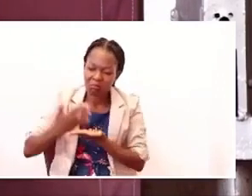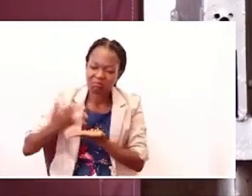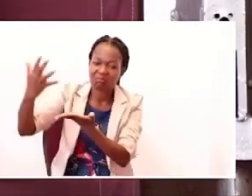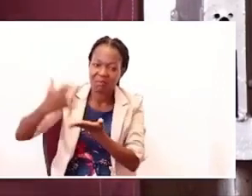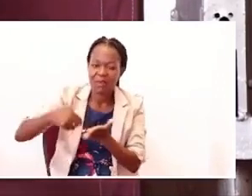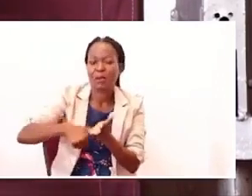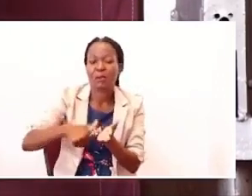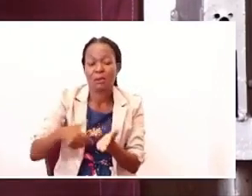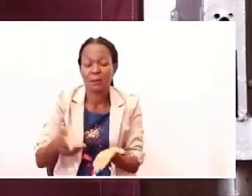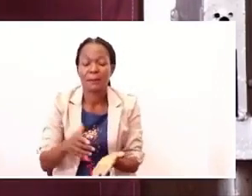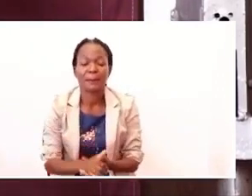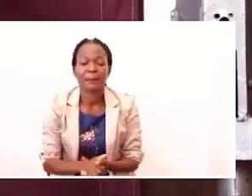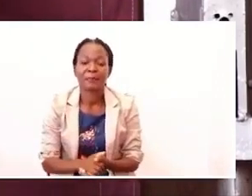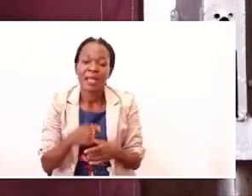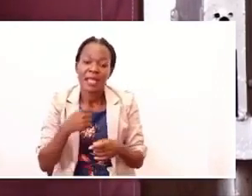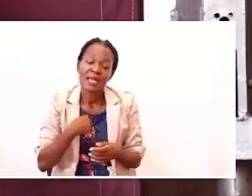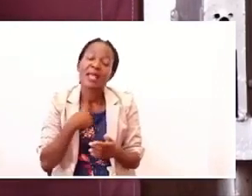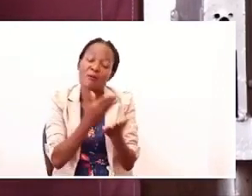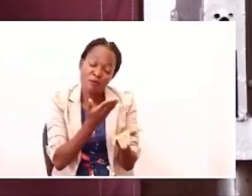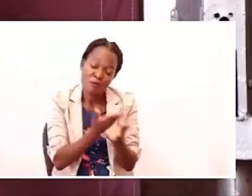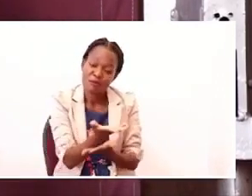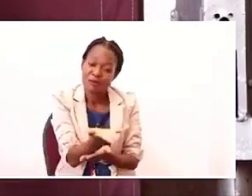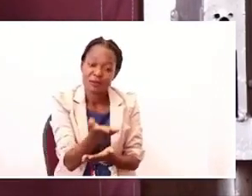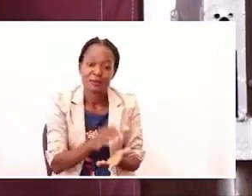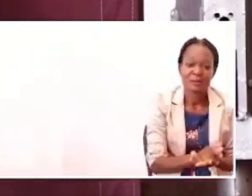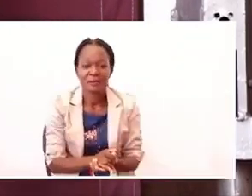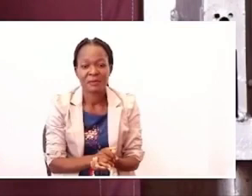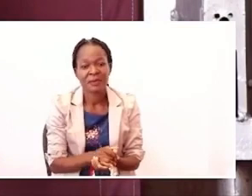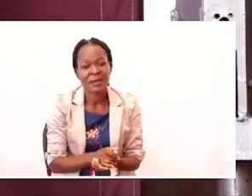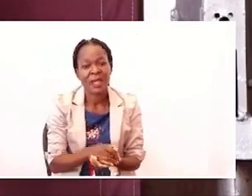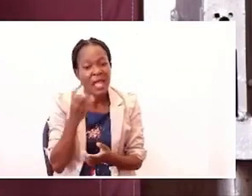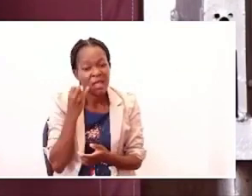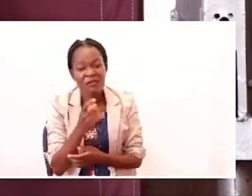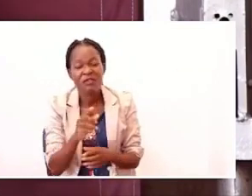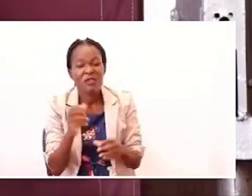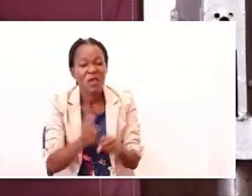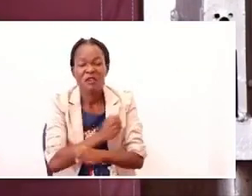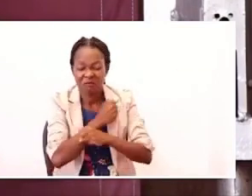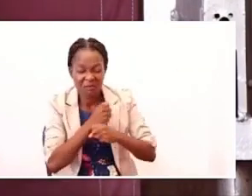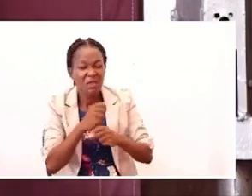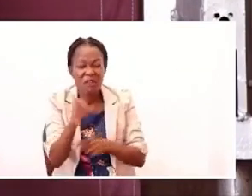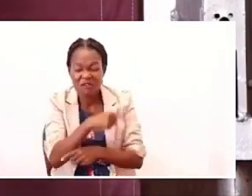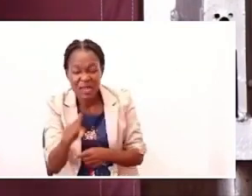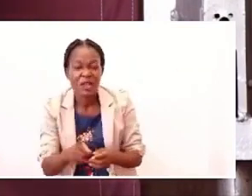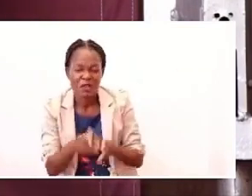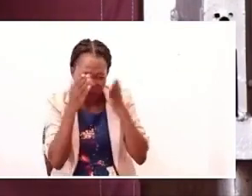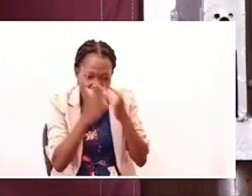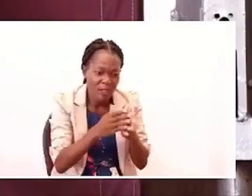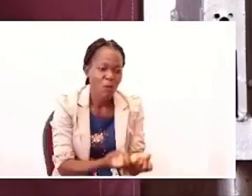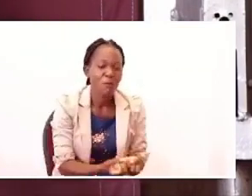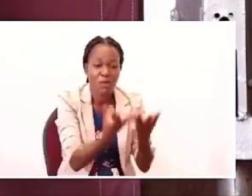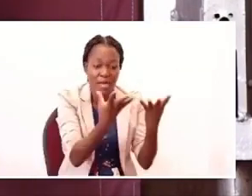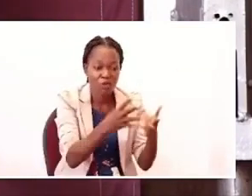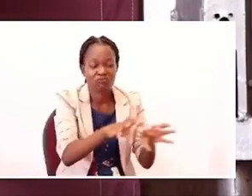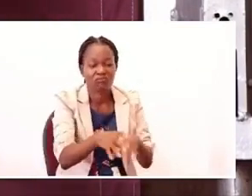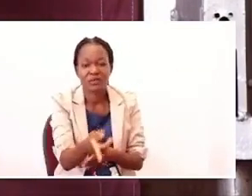Therefore, my proposition once again is, if you are not going to focus on production as domestic economies, as African governments, if you are going